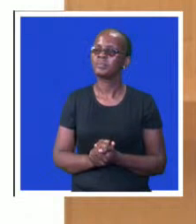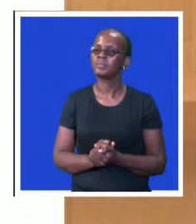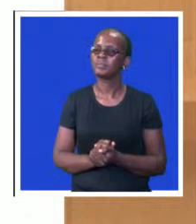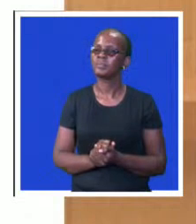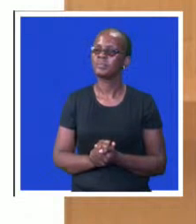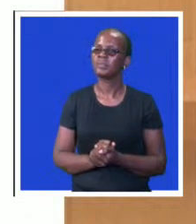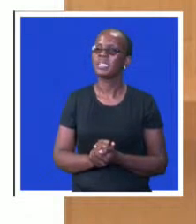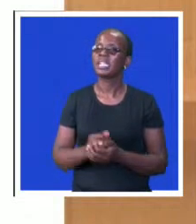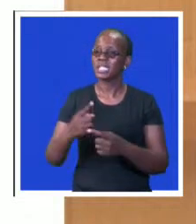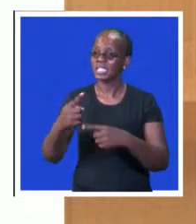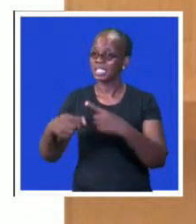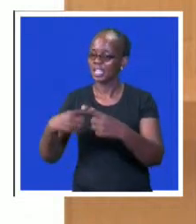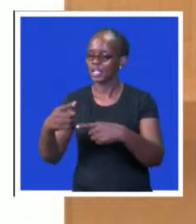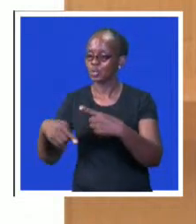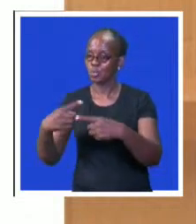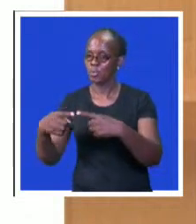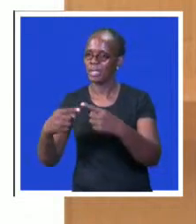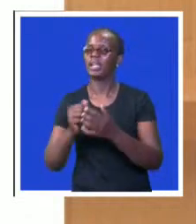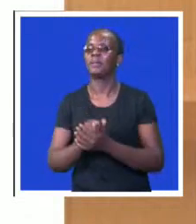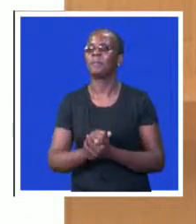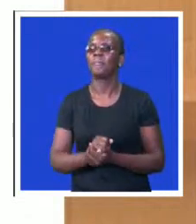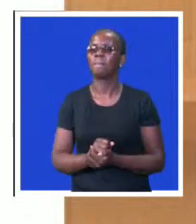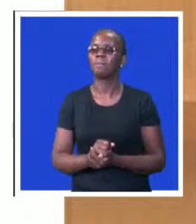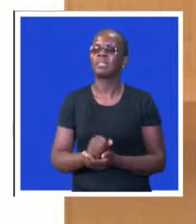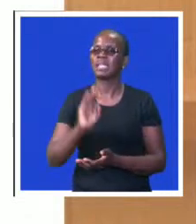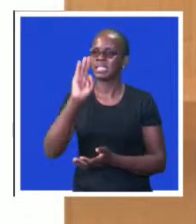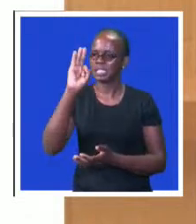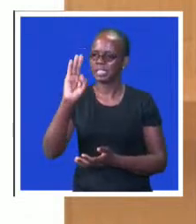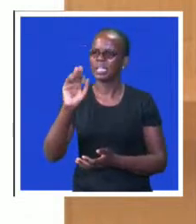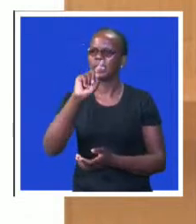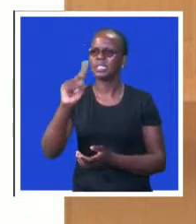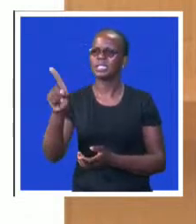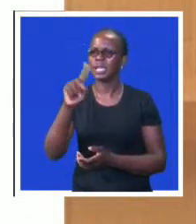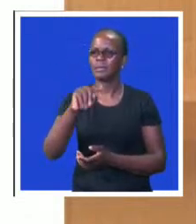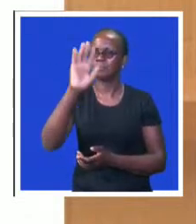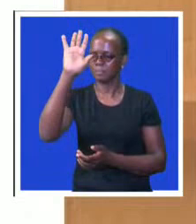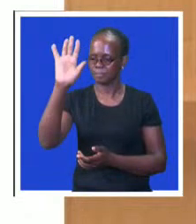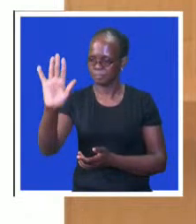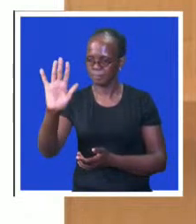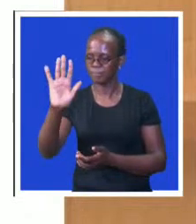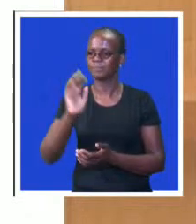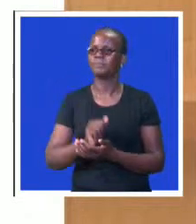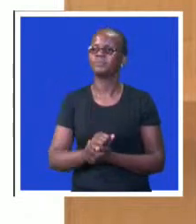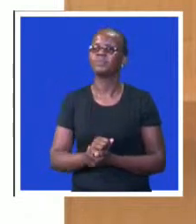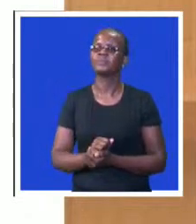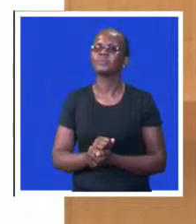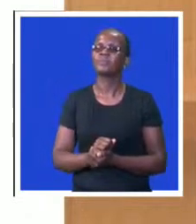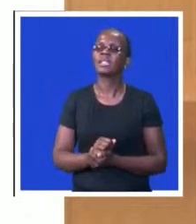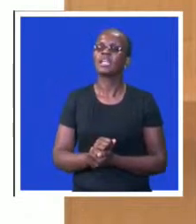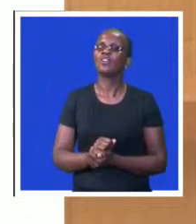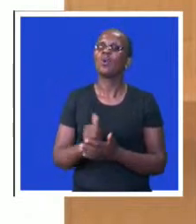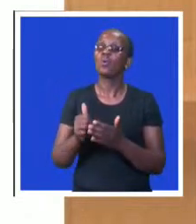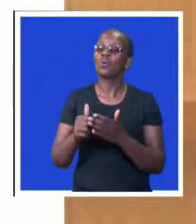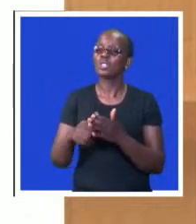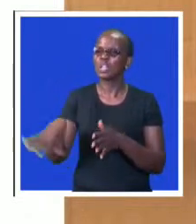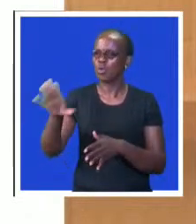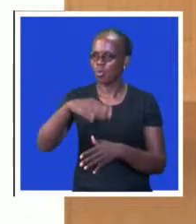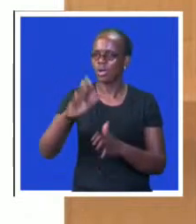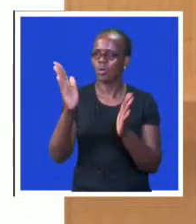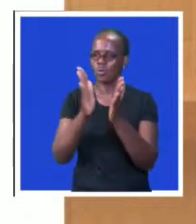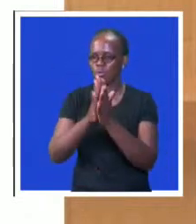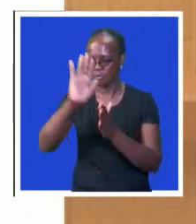Then we go to the next column and say 3 times 5. 3 times 5 is